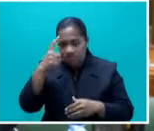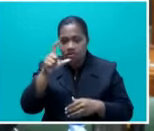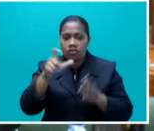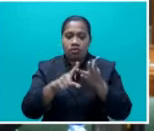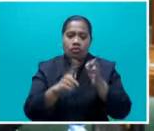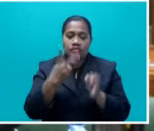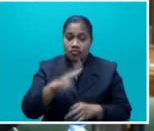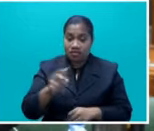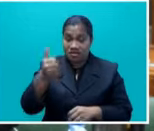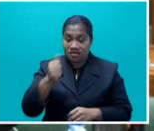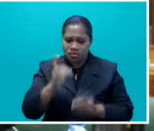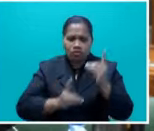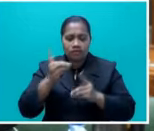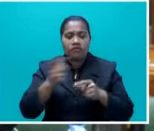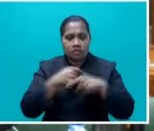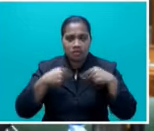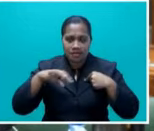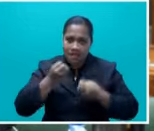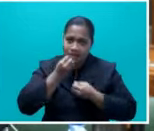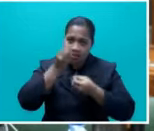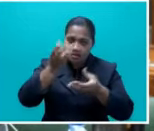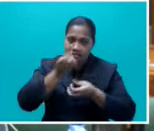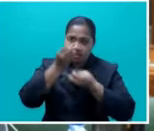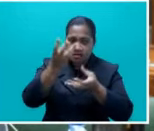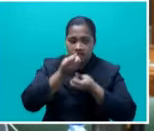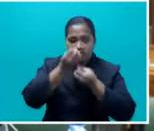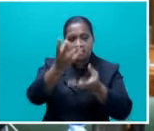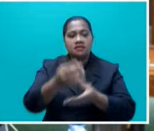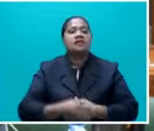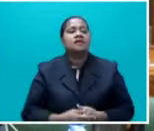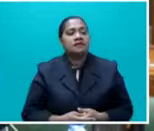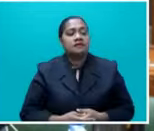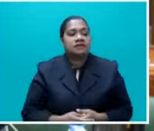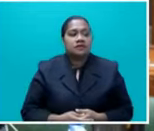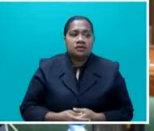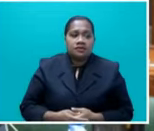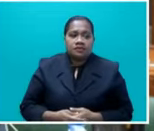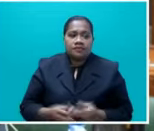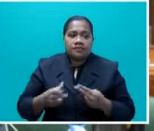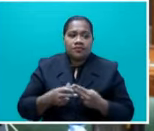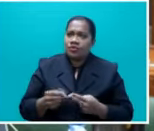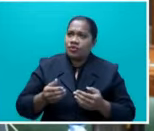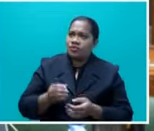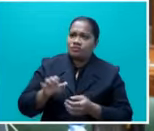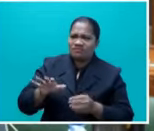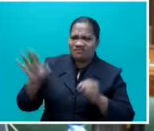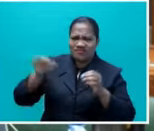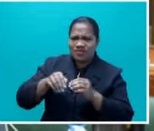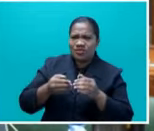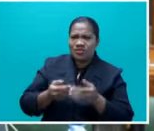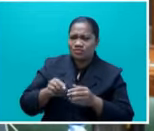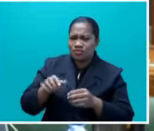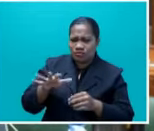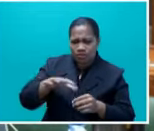must make our voices heard amongst big global emitters. Madam Speaker, it